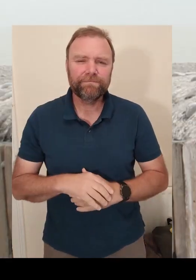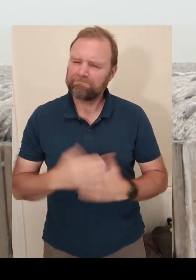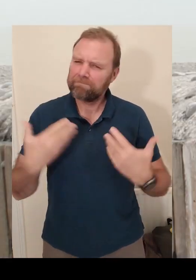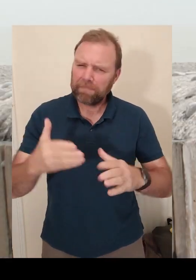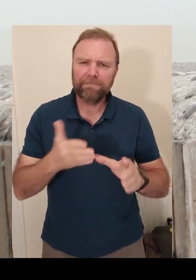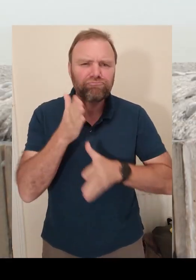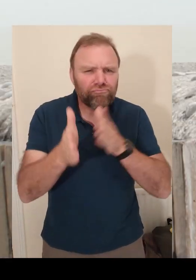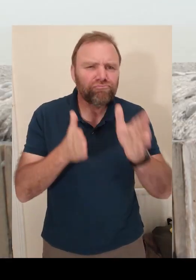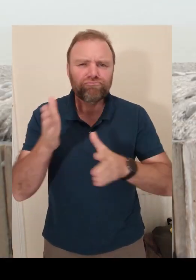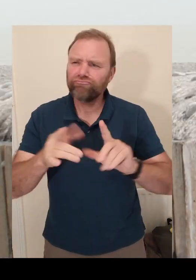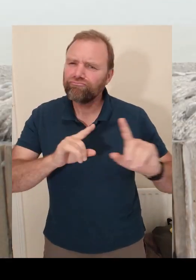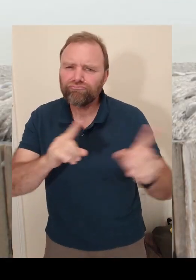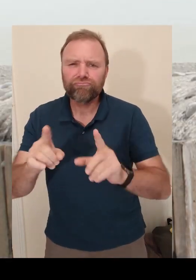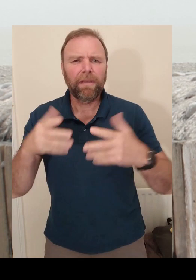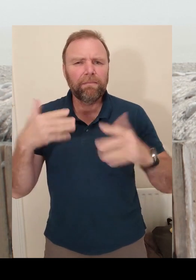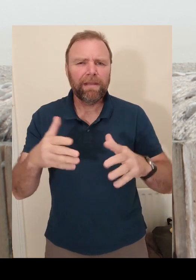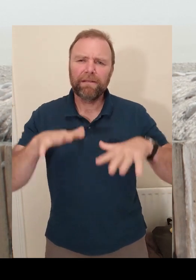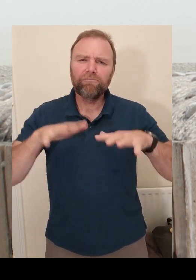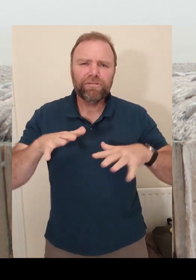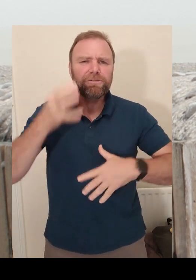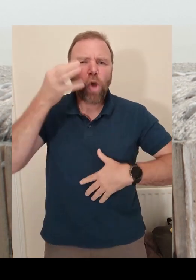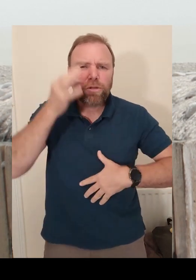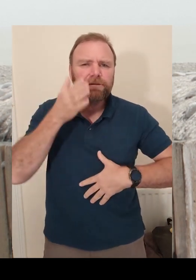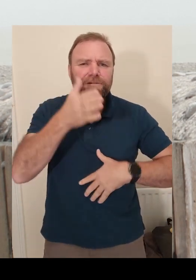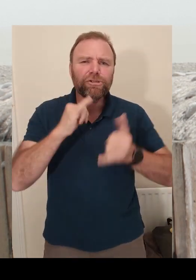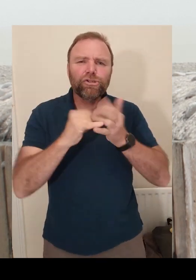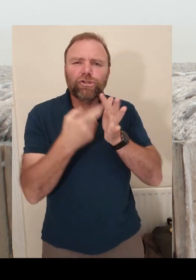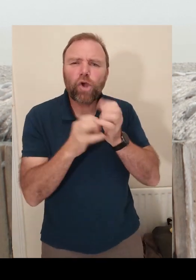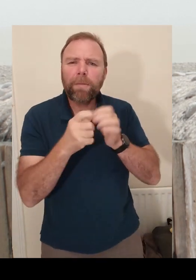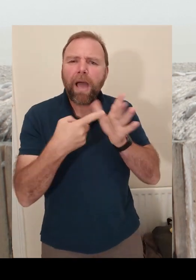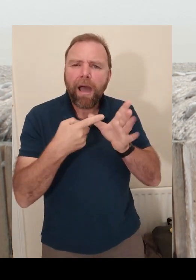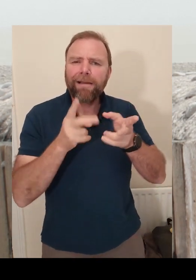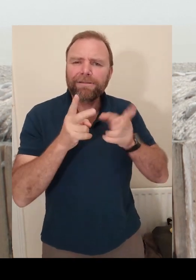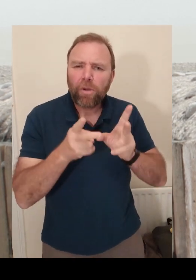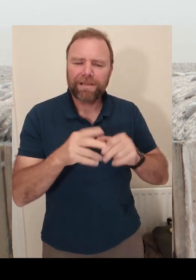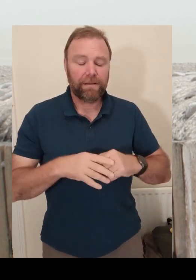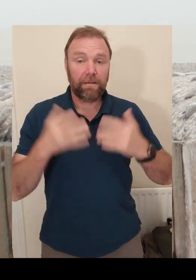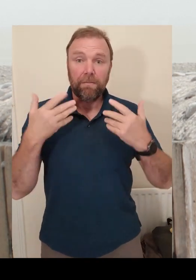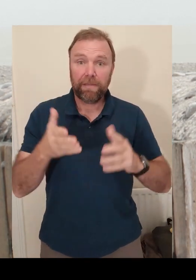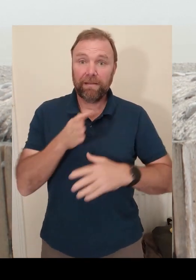taken me to places that I could never imagine. I've interpreted for the British consulate out in Serbia.